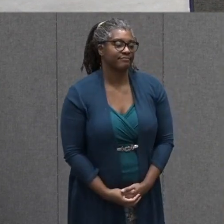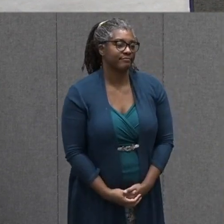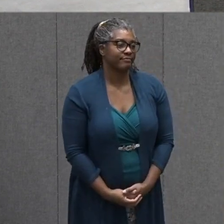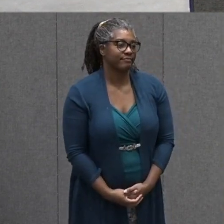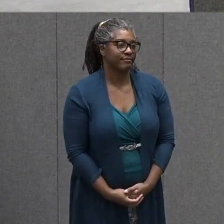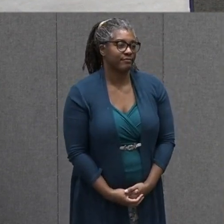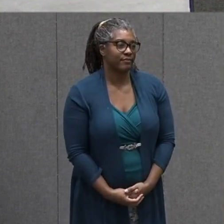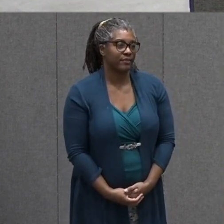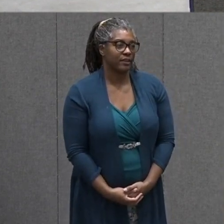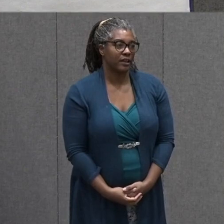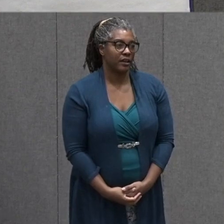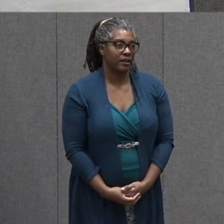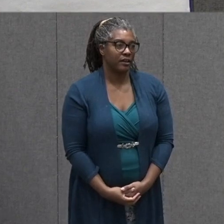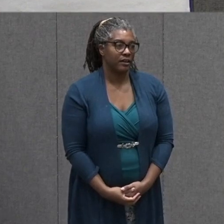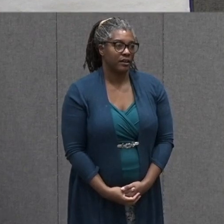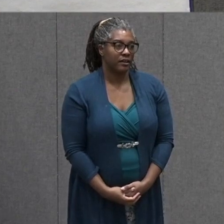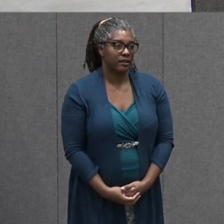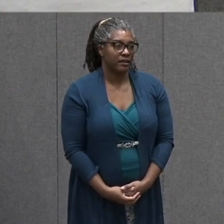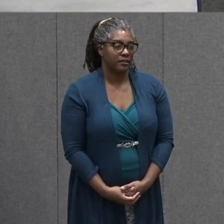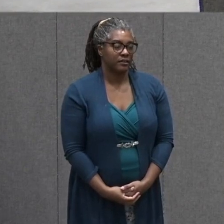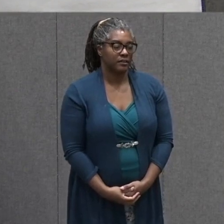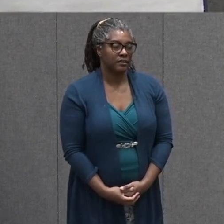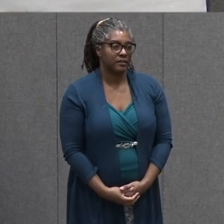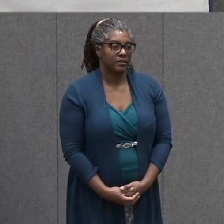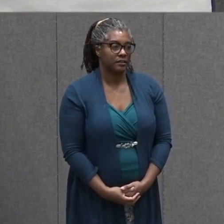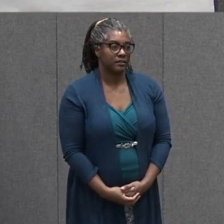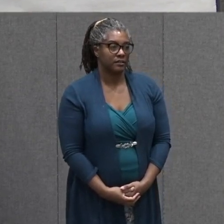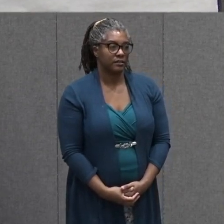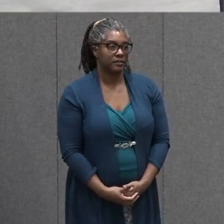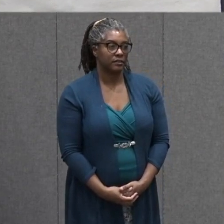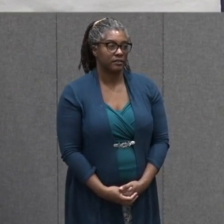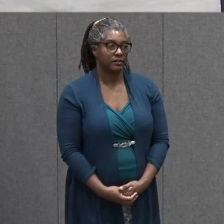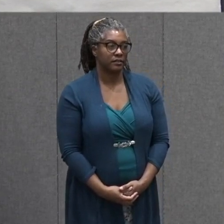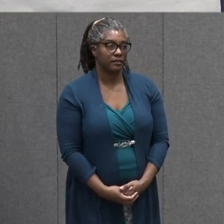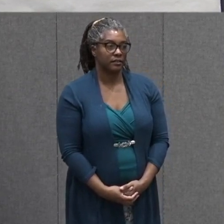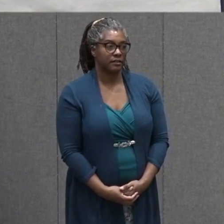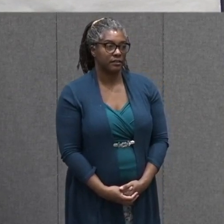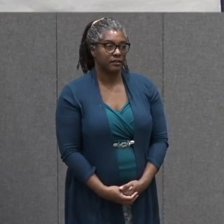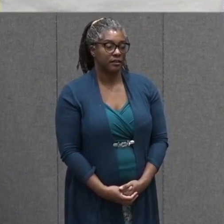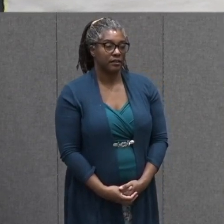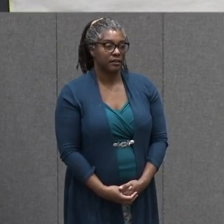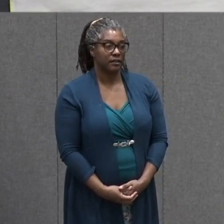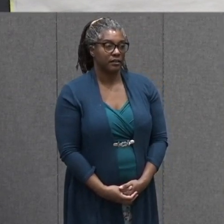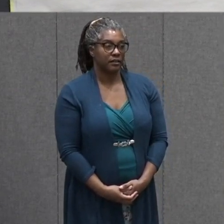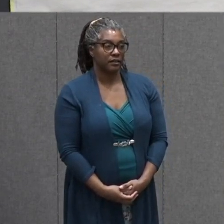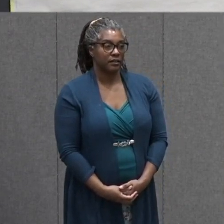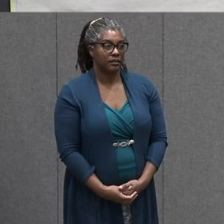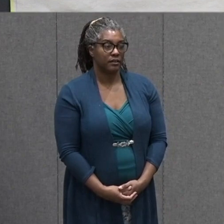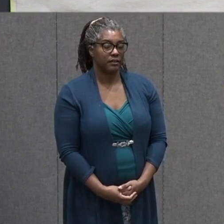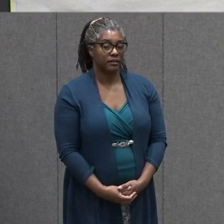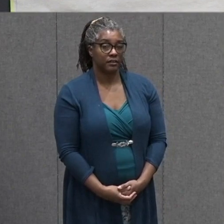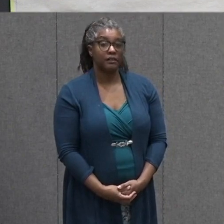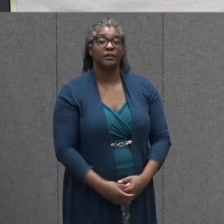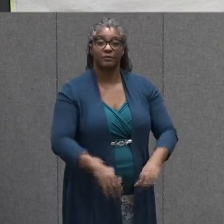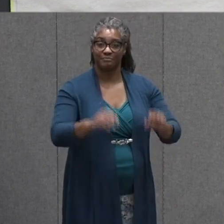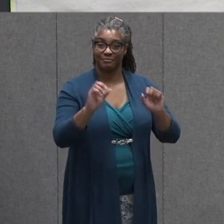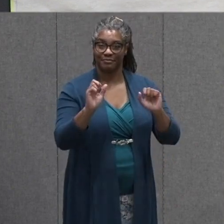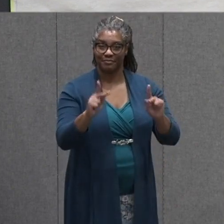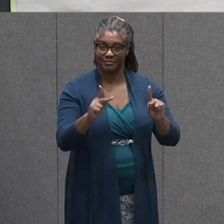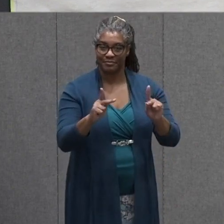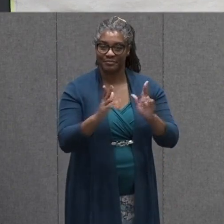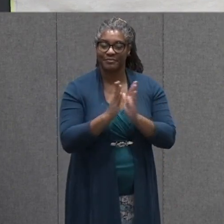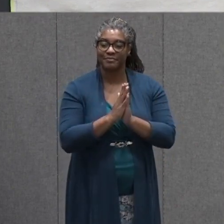imagination for the summer. Maybe something you've done or something that you really want to do this year. All right, good